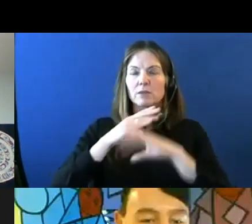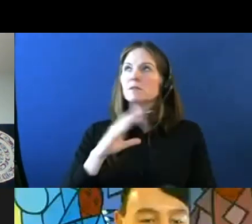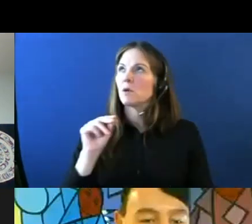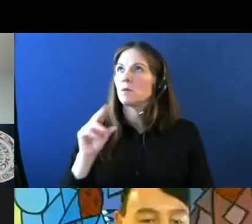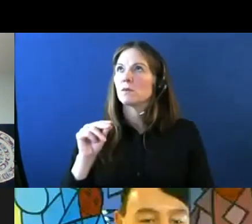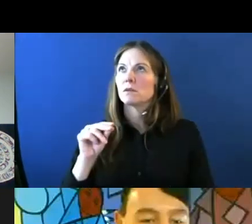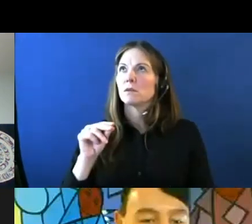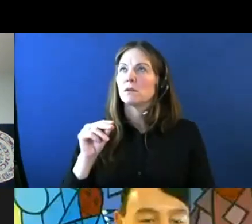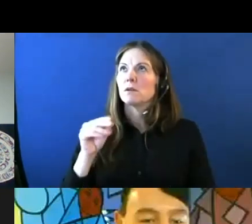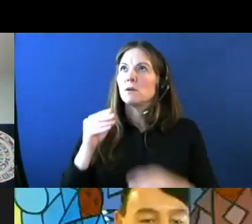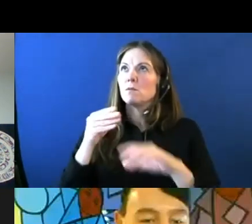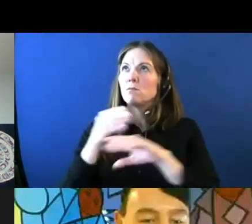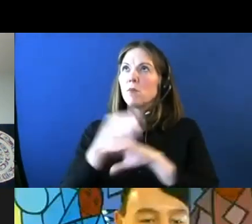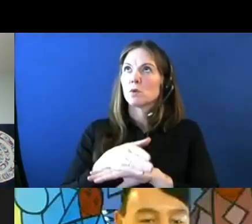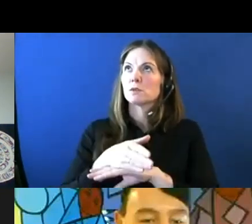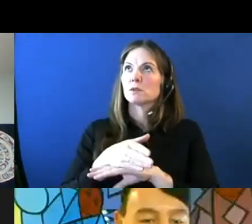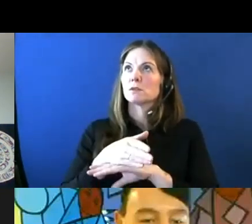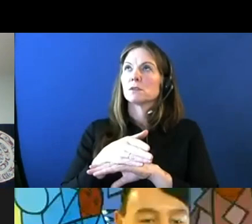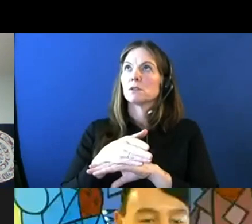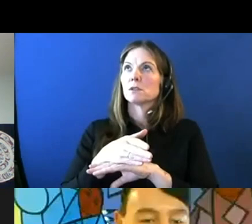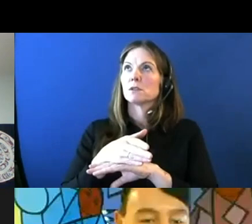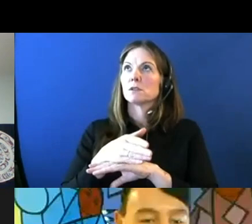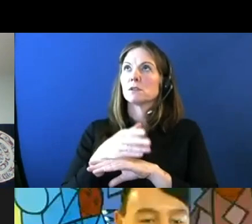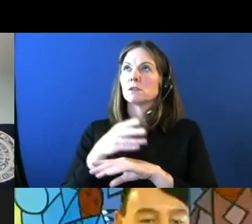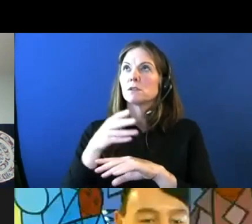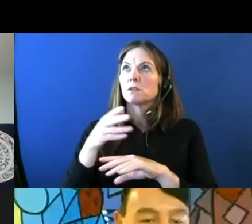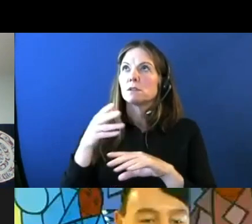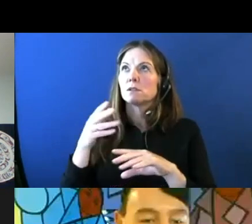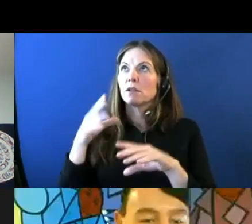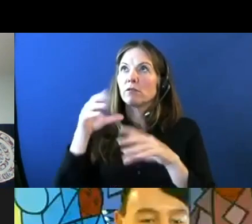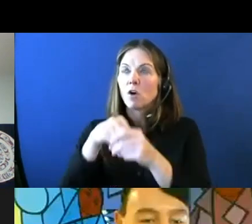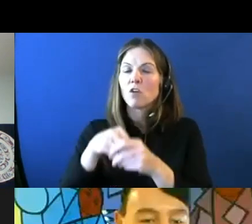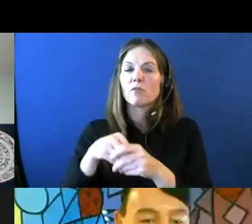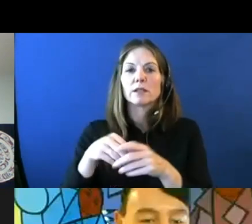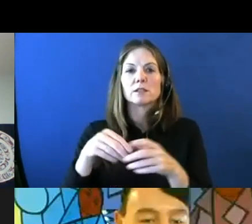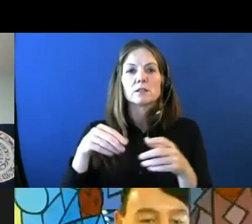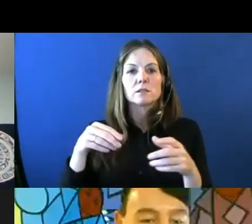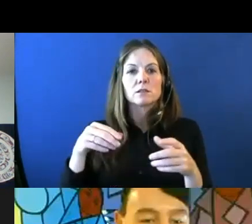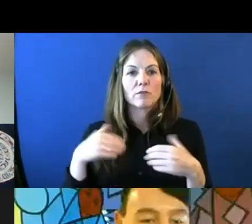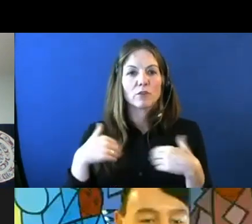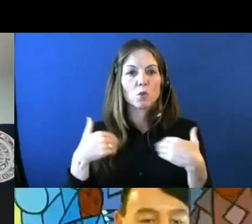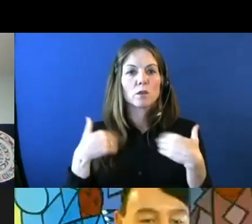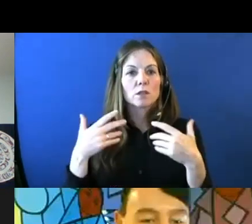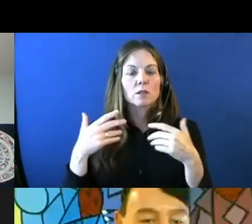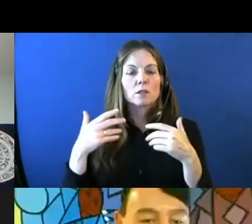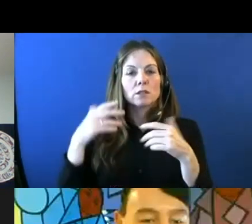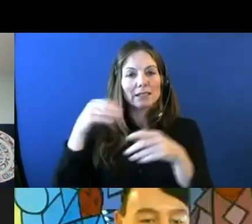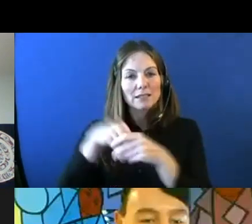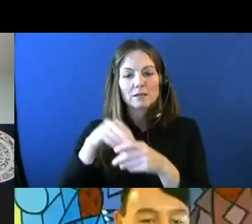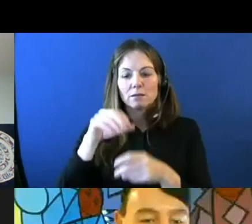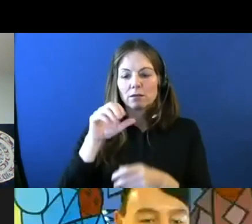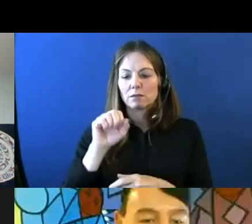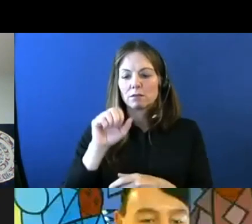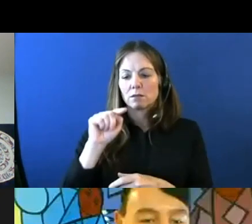post-vention, intervention, preventive measure of youth suicide in the Stalo territory. And maybe